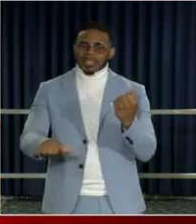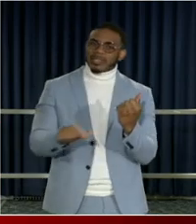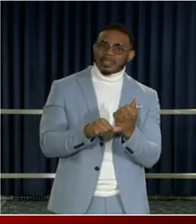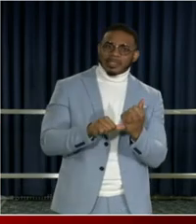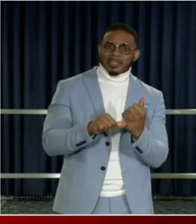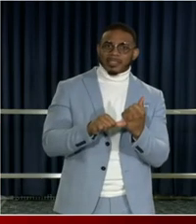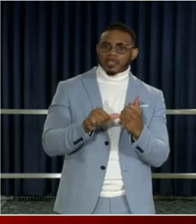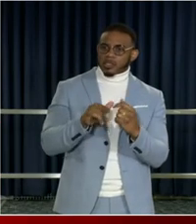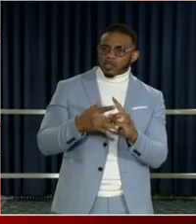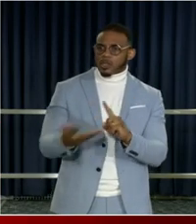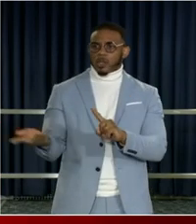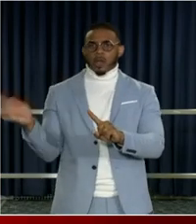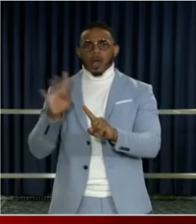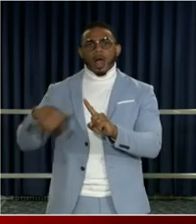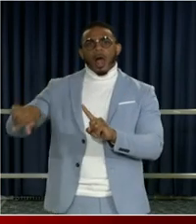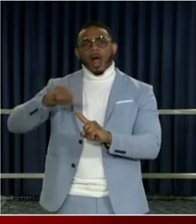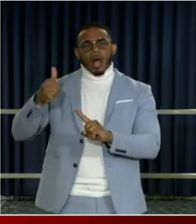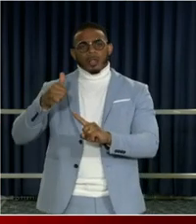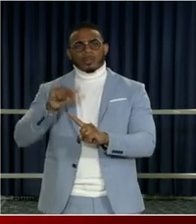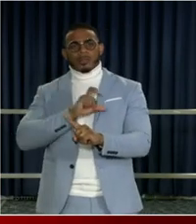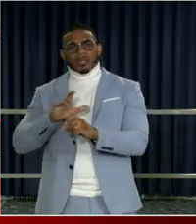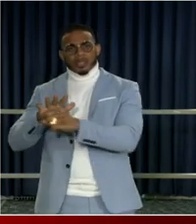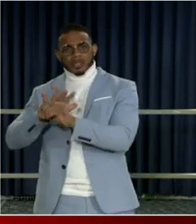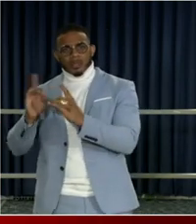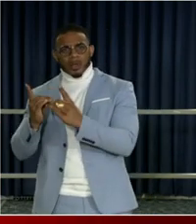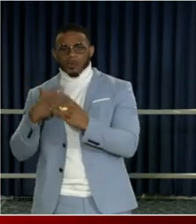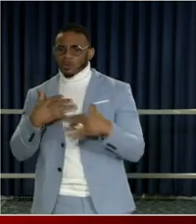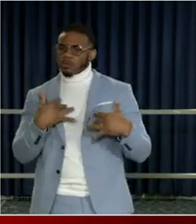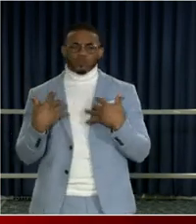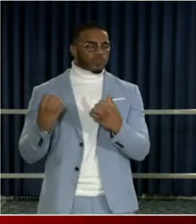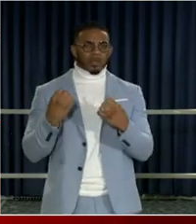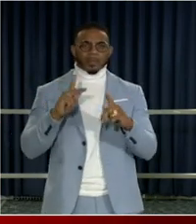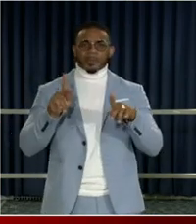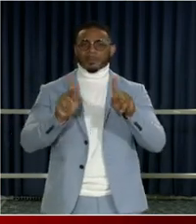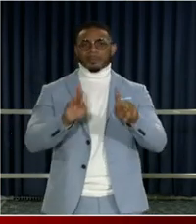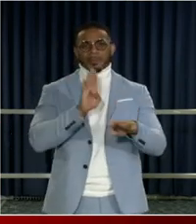assistance of surrounding jurisdictions, and we restored the people's business.